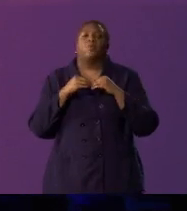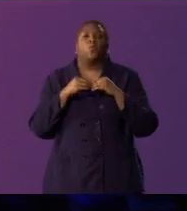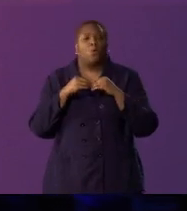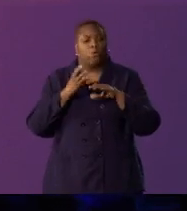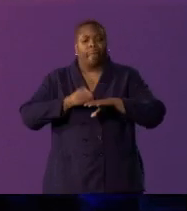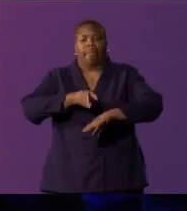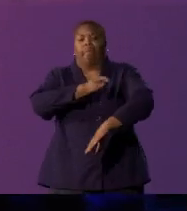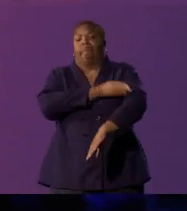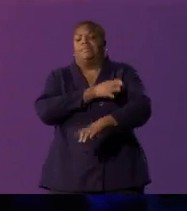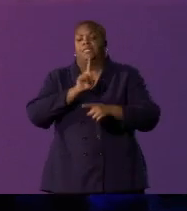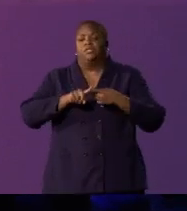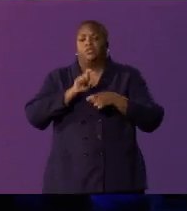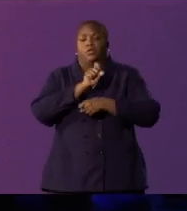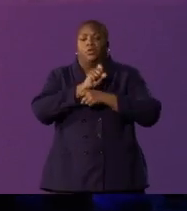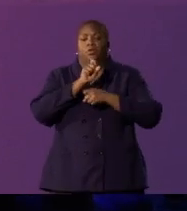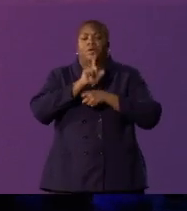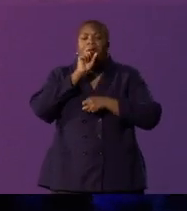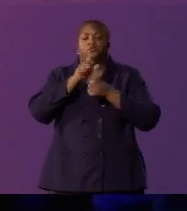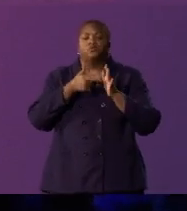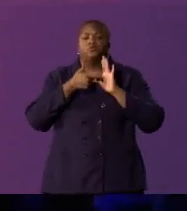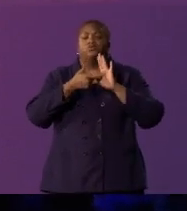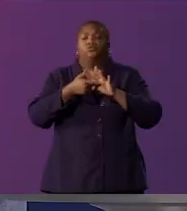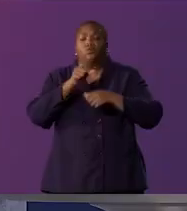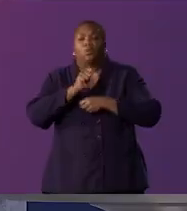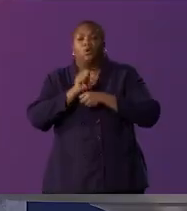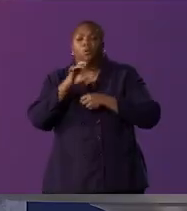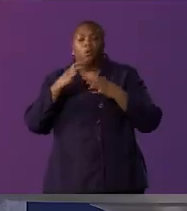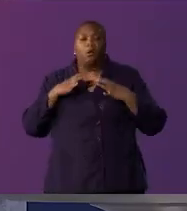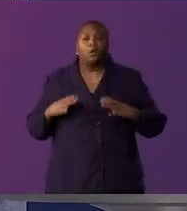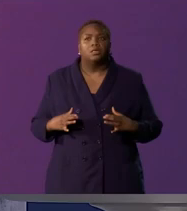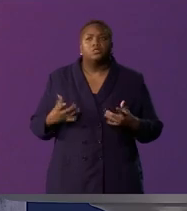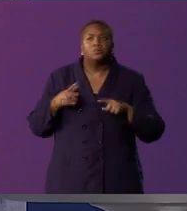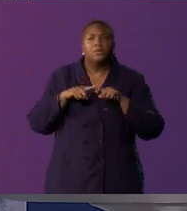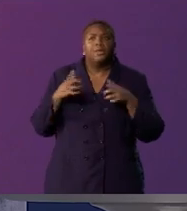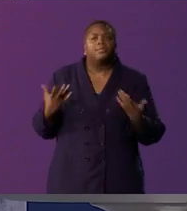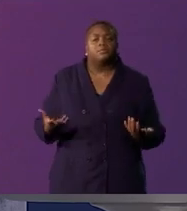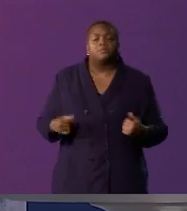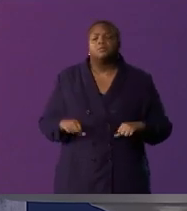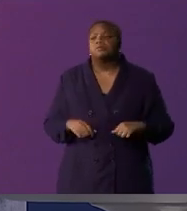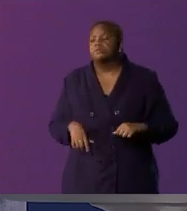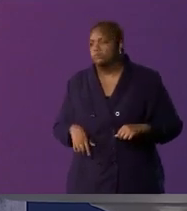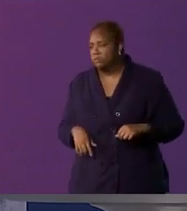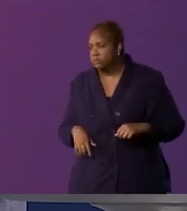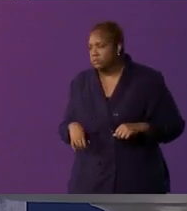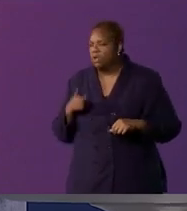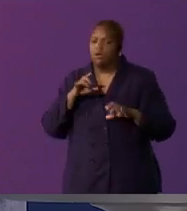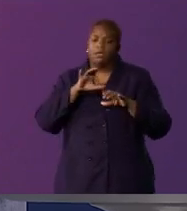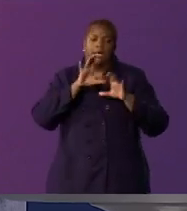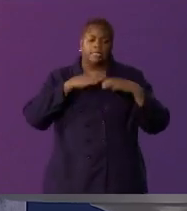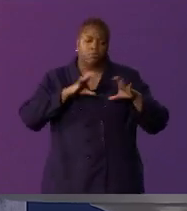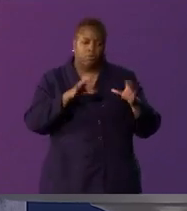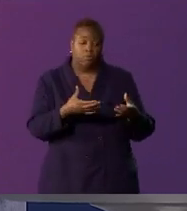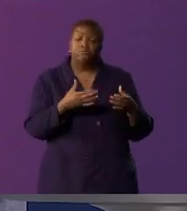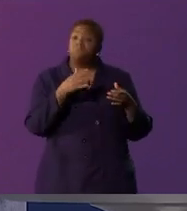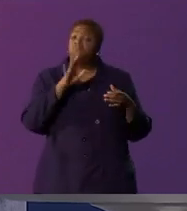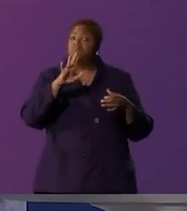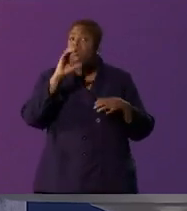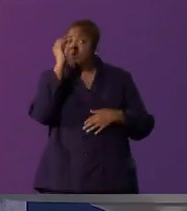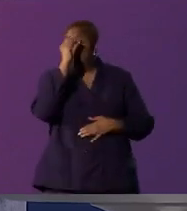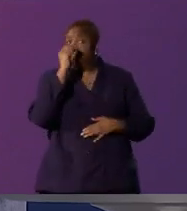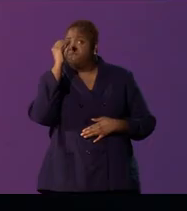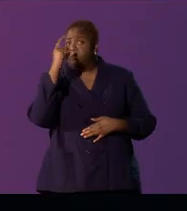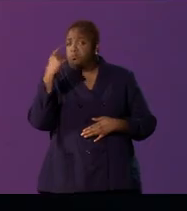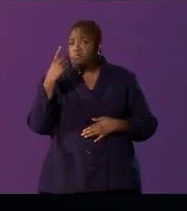our workplaces actually reflect society or our customer base. So from your opinion, I guess, what have you seen